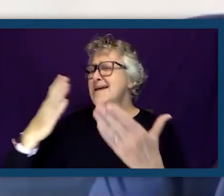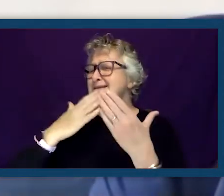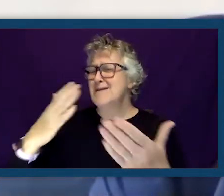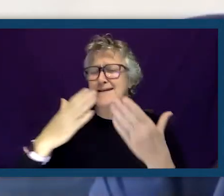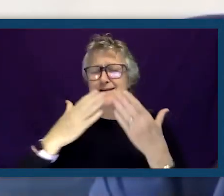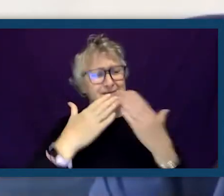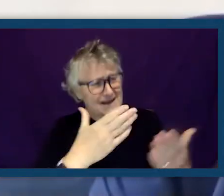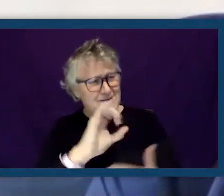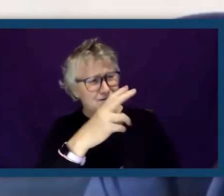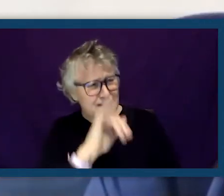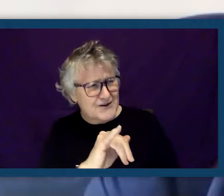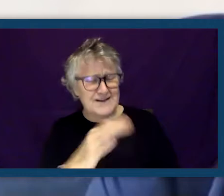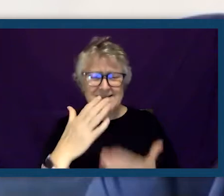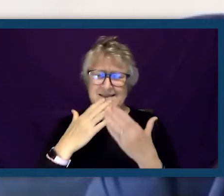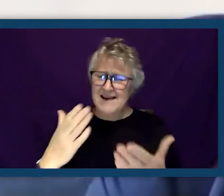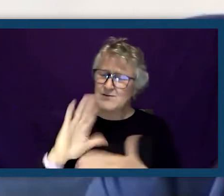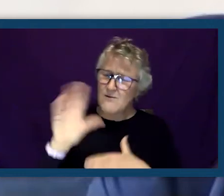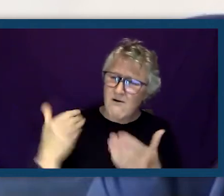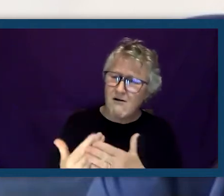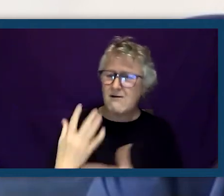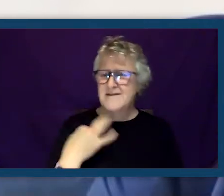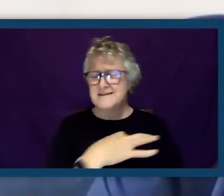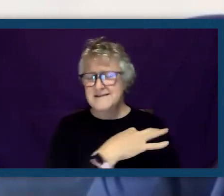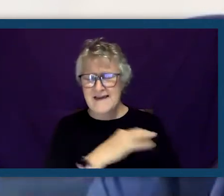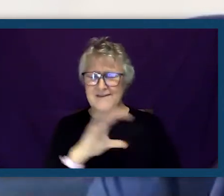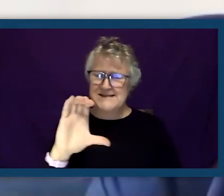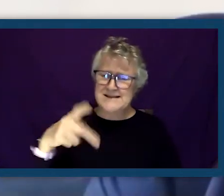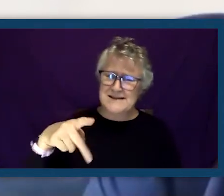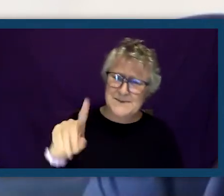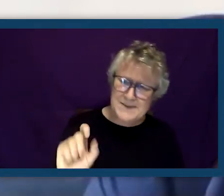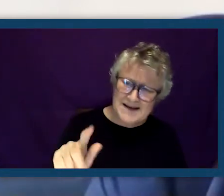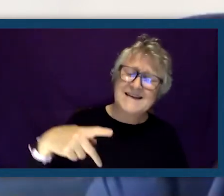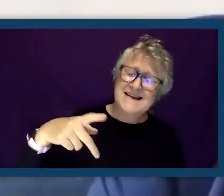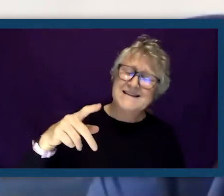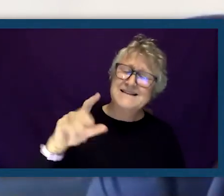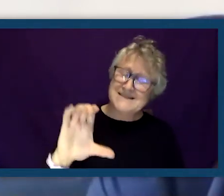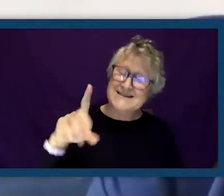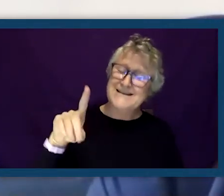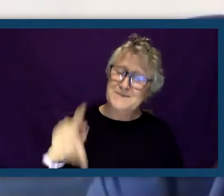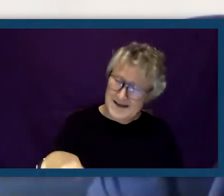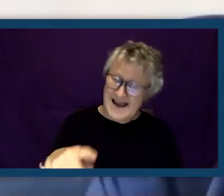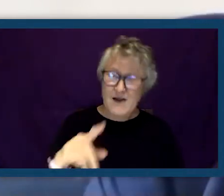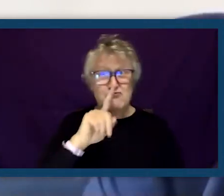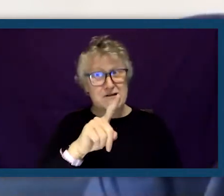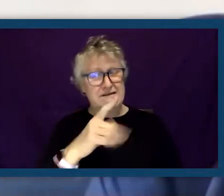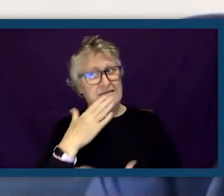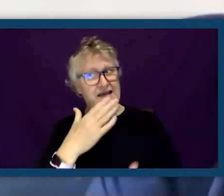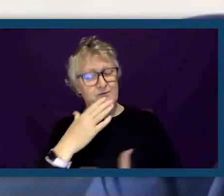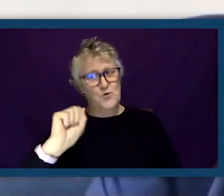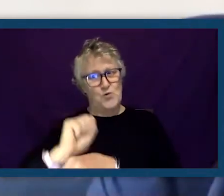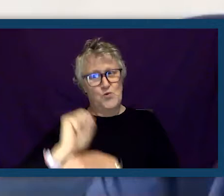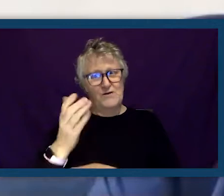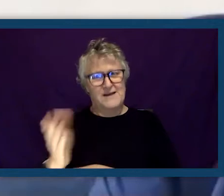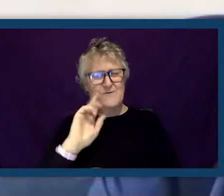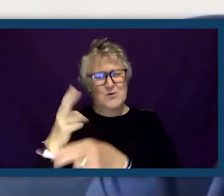of our amazing staff at the CDP. I was very thankful for the opportunity to work there for a short while. A huge shout